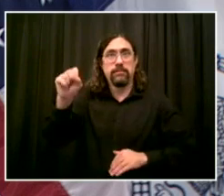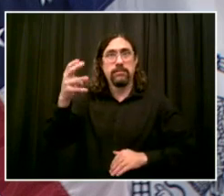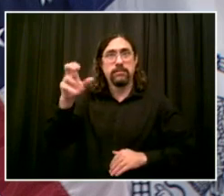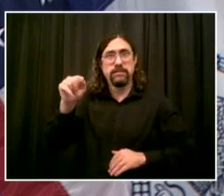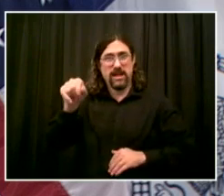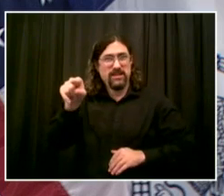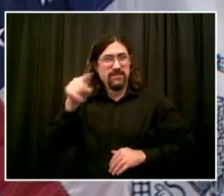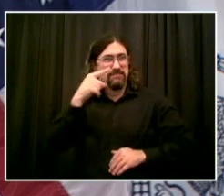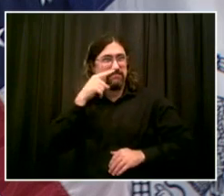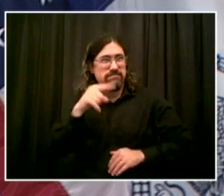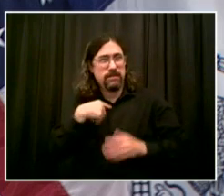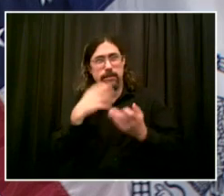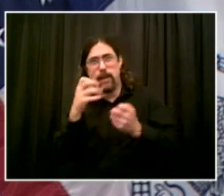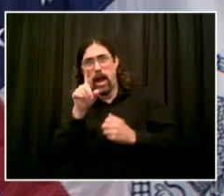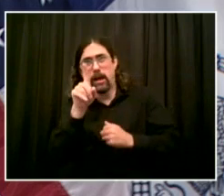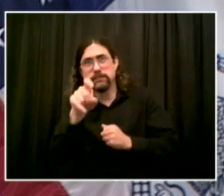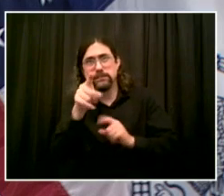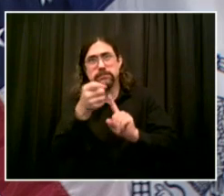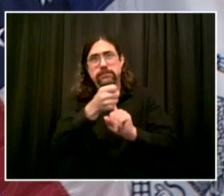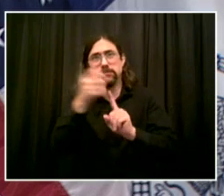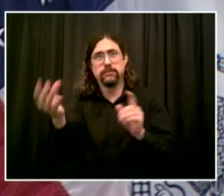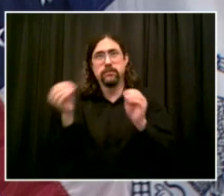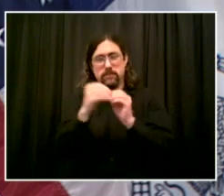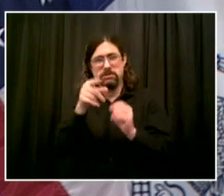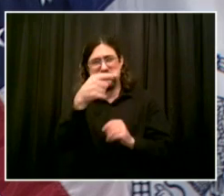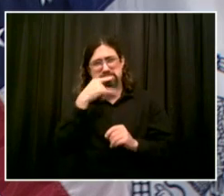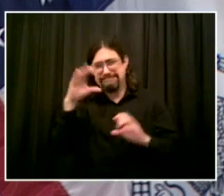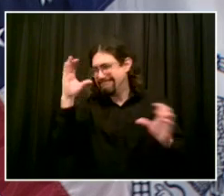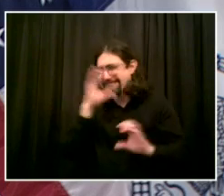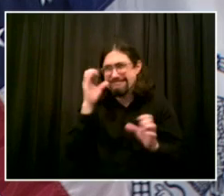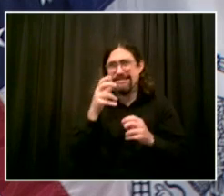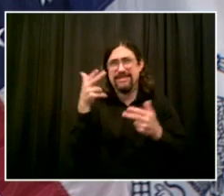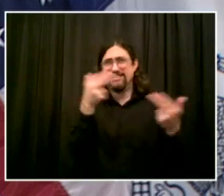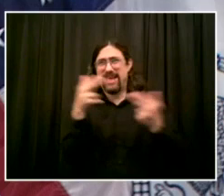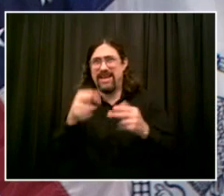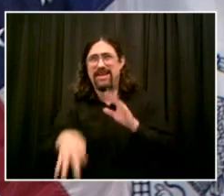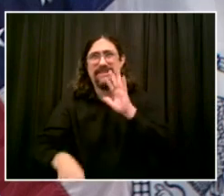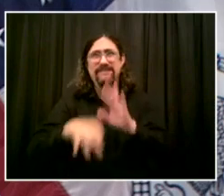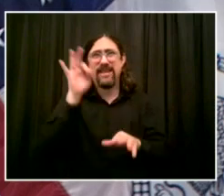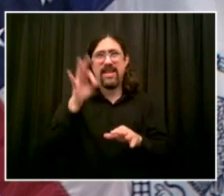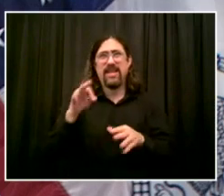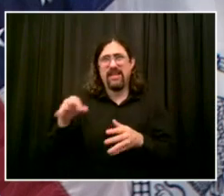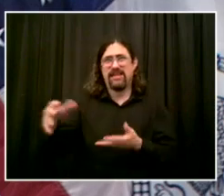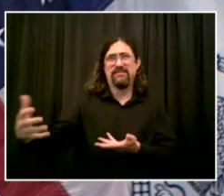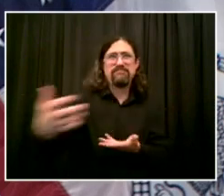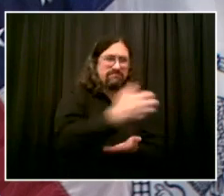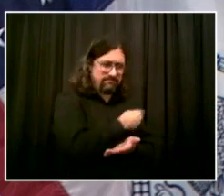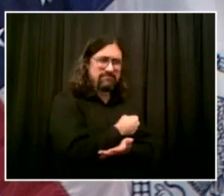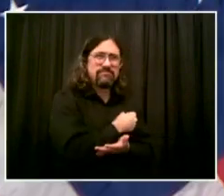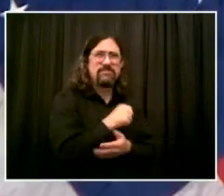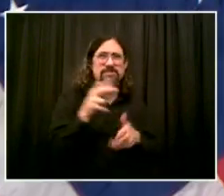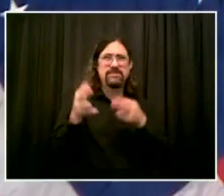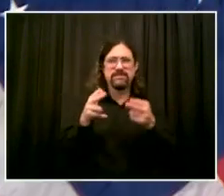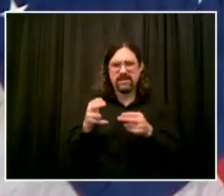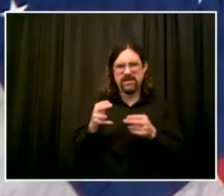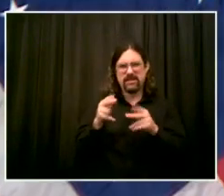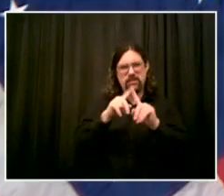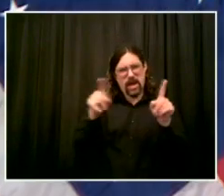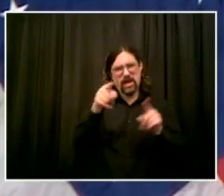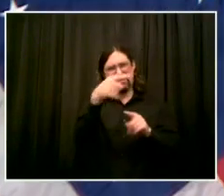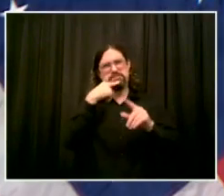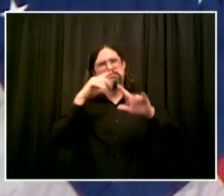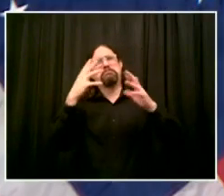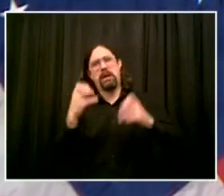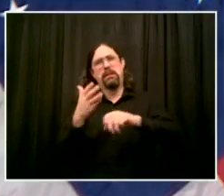the community, with the community. So how do you go about that? Well, we do it. I think if you look just even this week, we're making gun